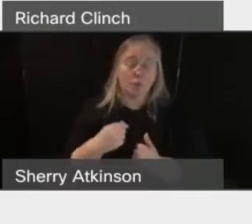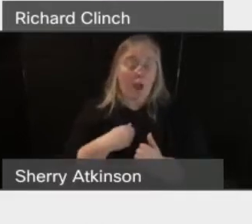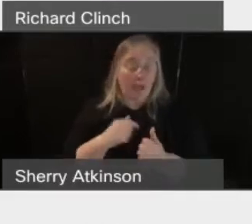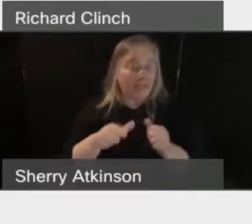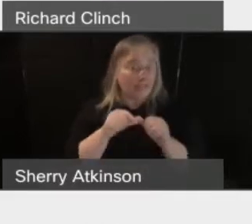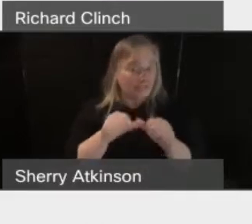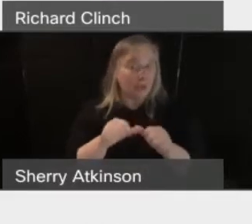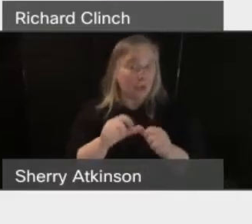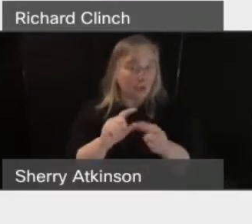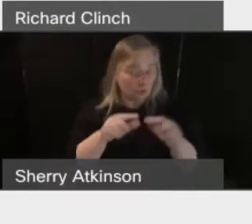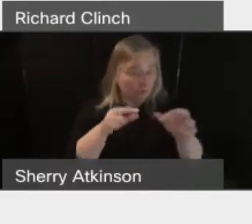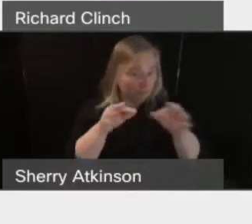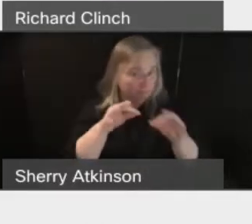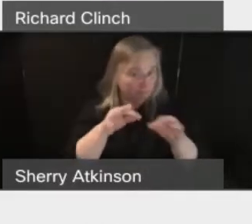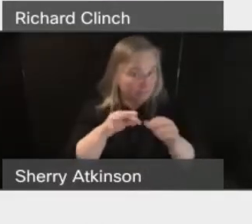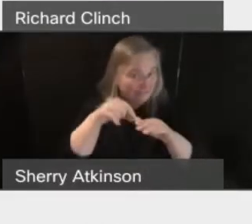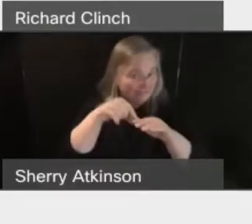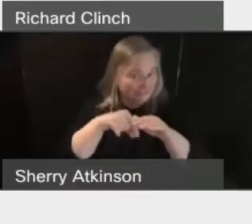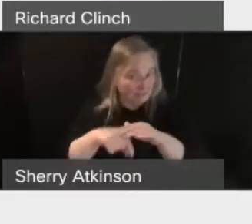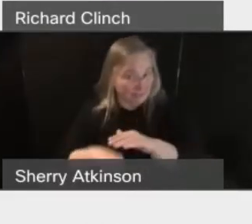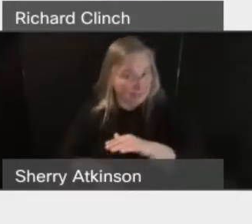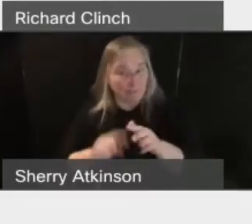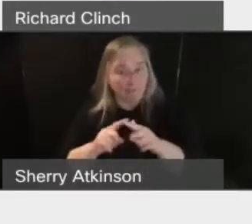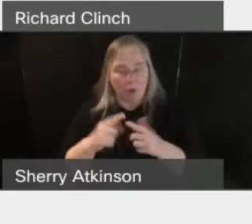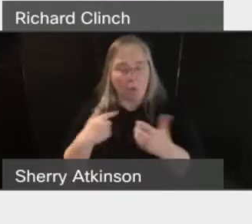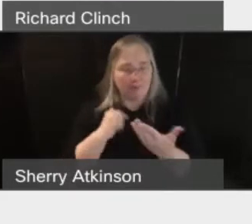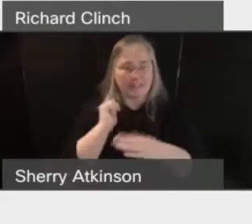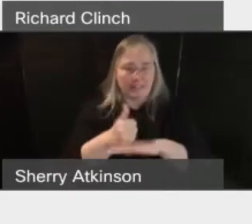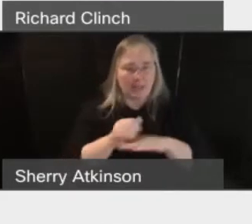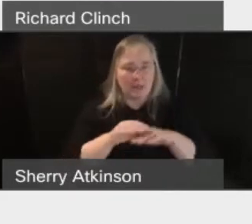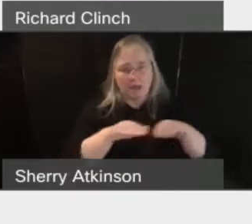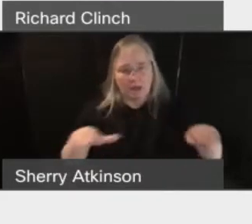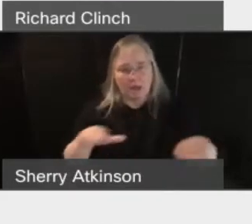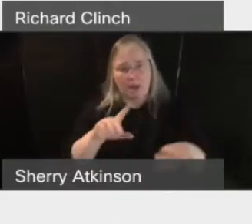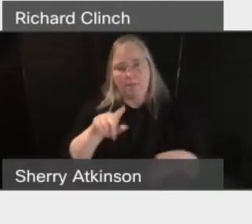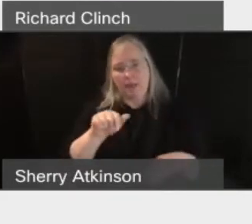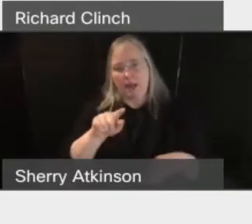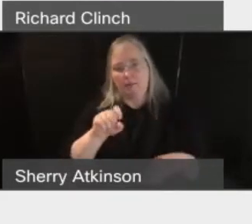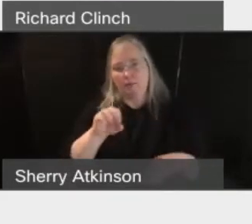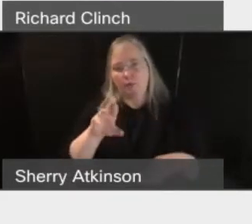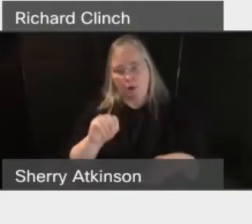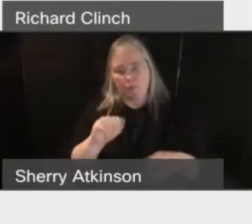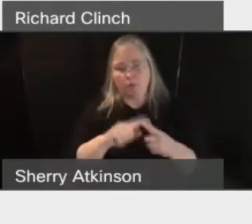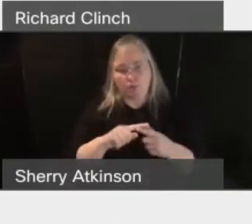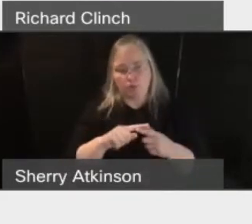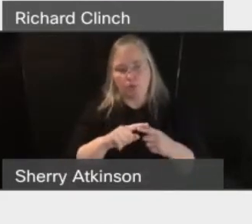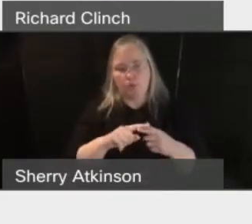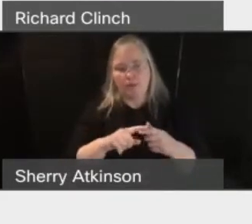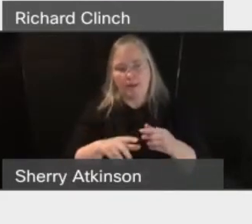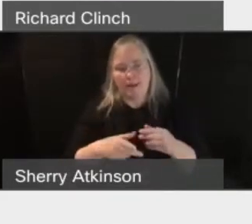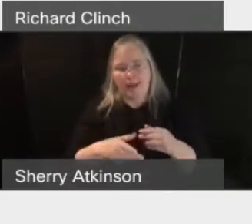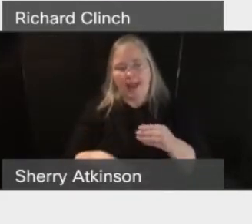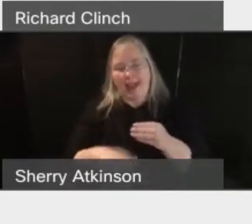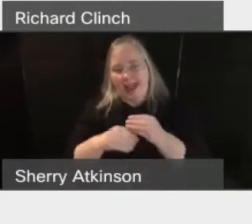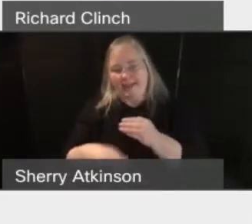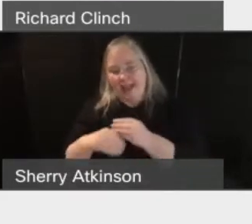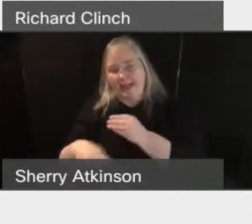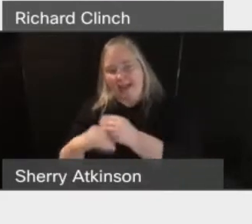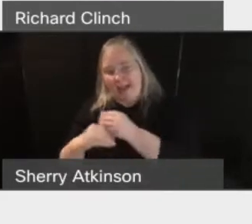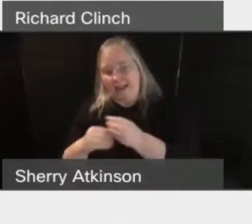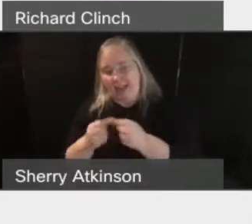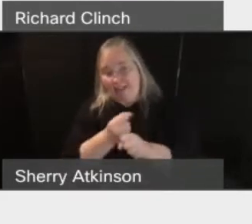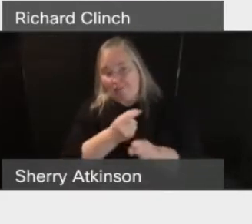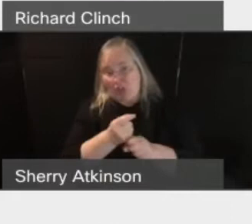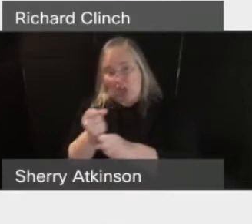to go deeper and deeper, but we've set a platform to add to this each year as opposed to one